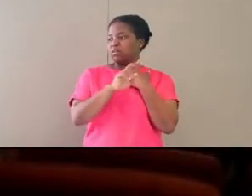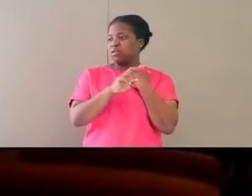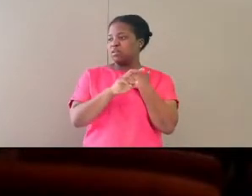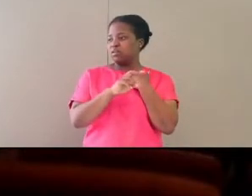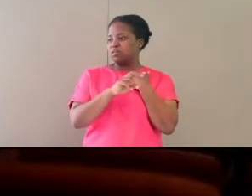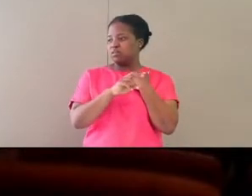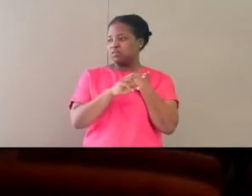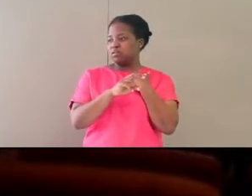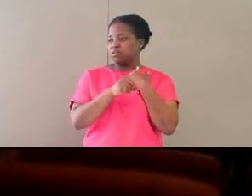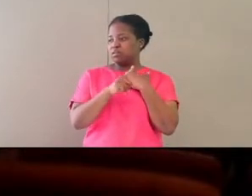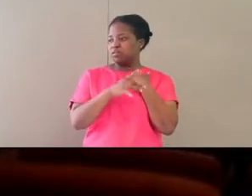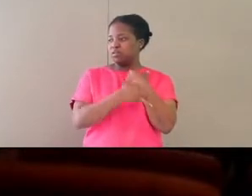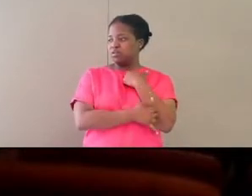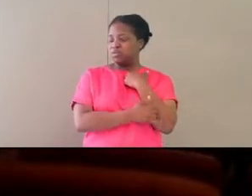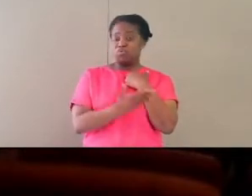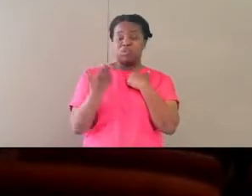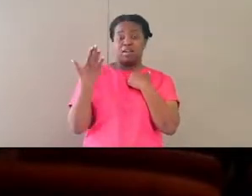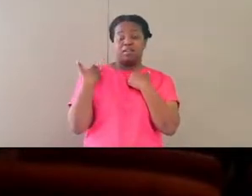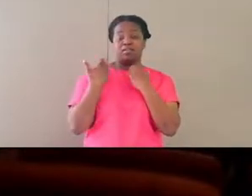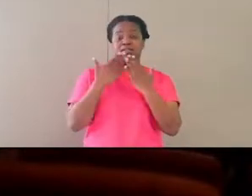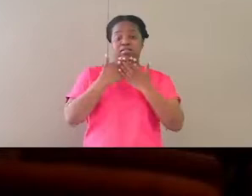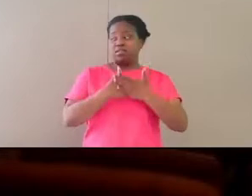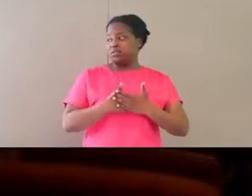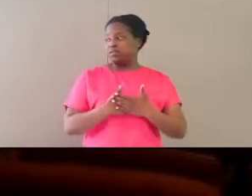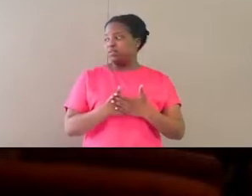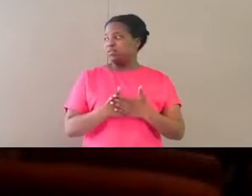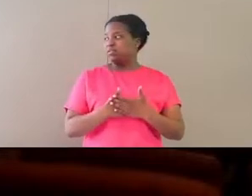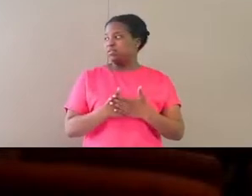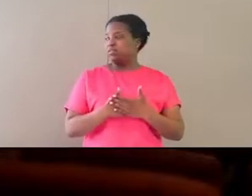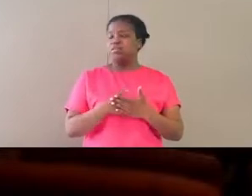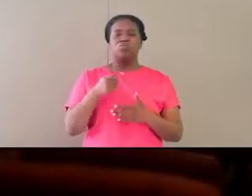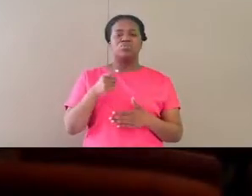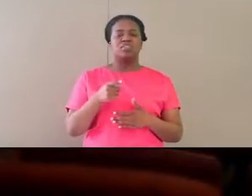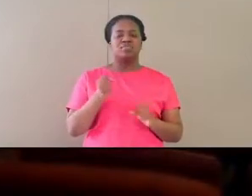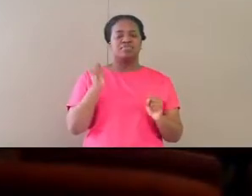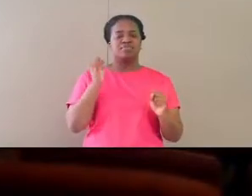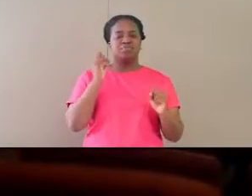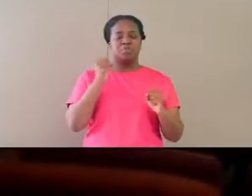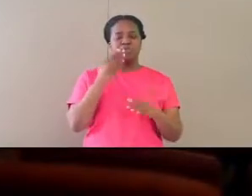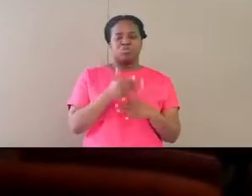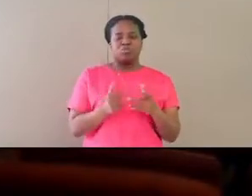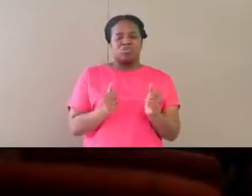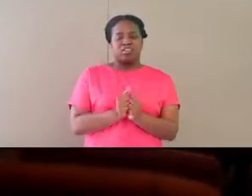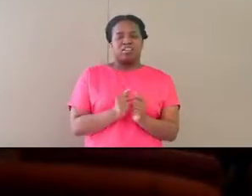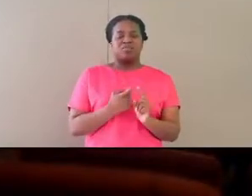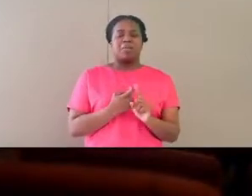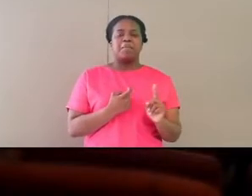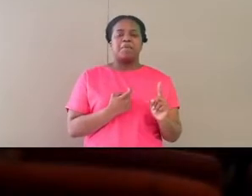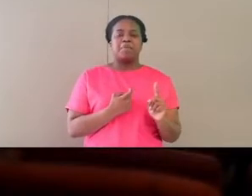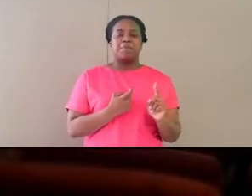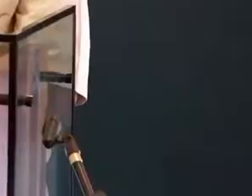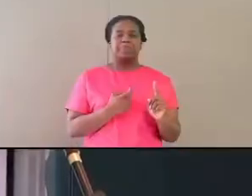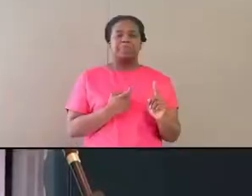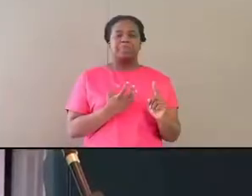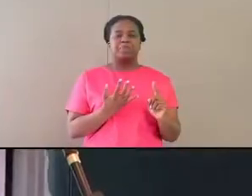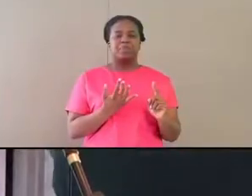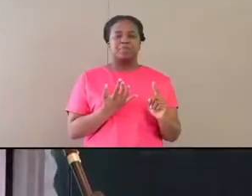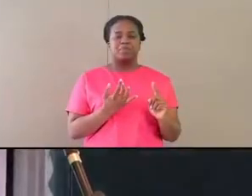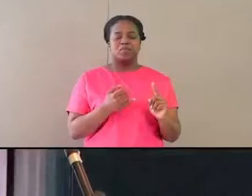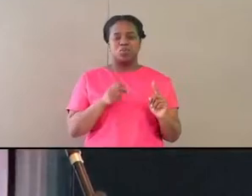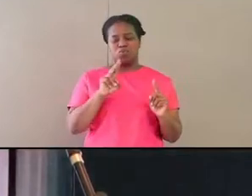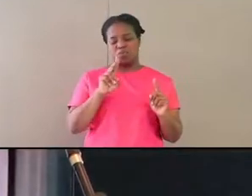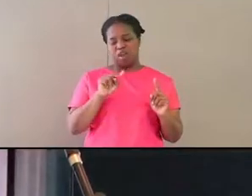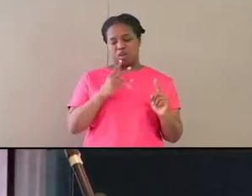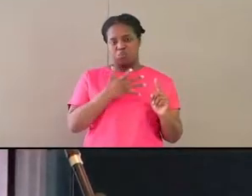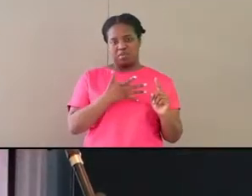in the country Christine last night we shared the stage with a few of your colleagues from UN women